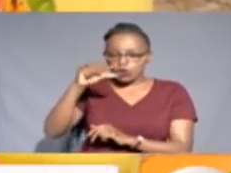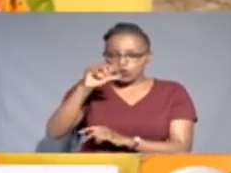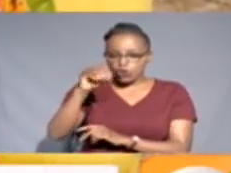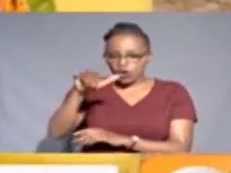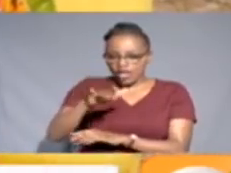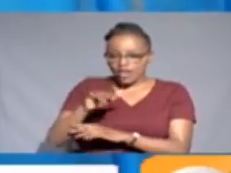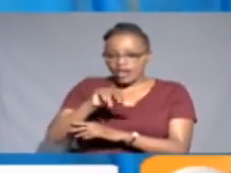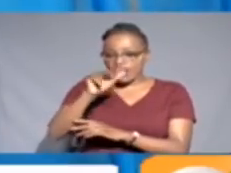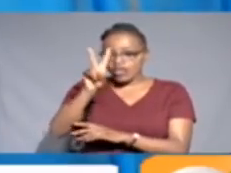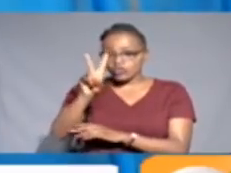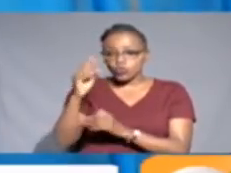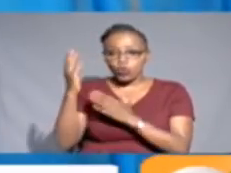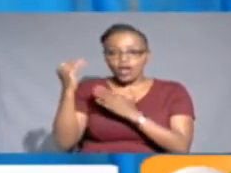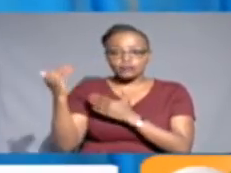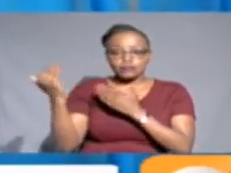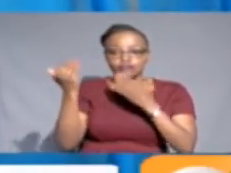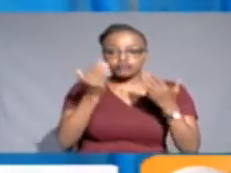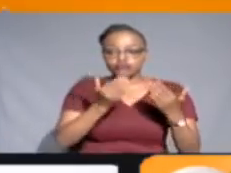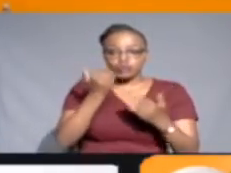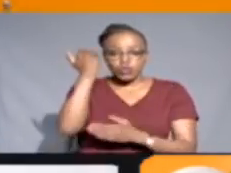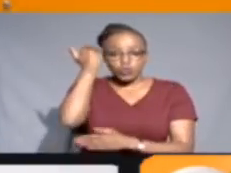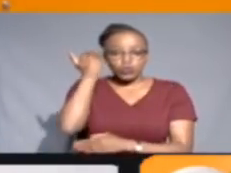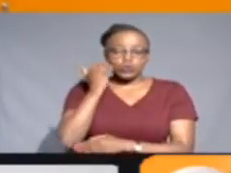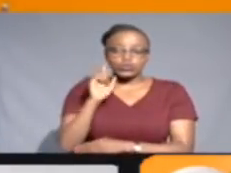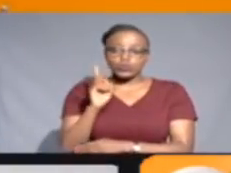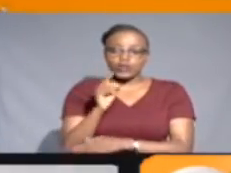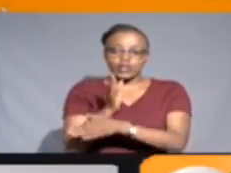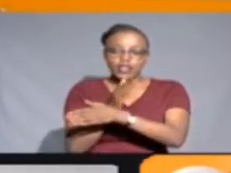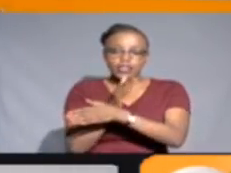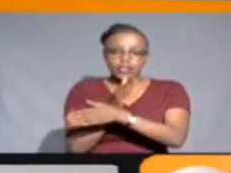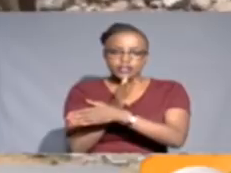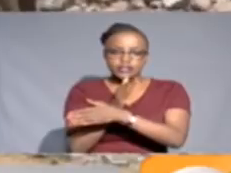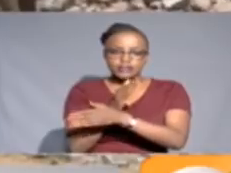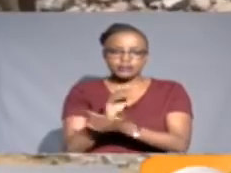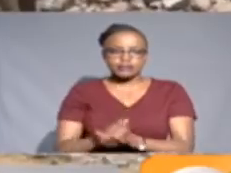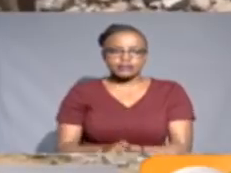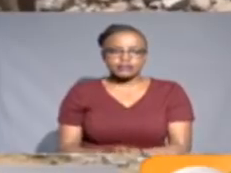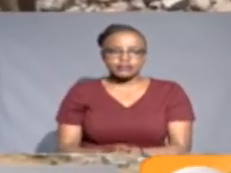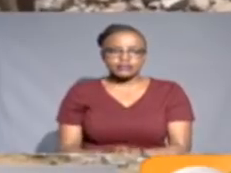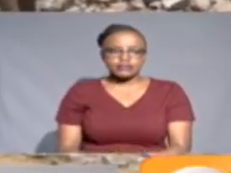The other two expected to be arraigned in court on Thursday. Kimani Mbogwa, JKL.